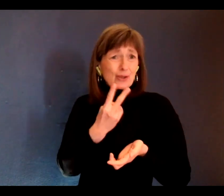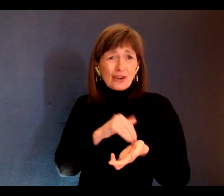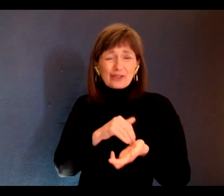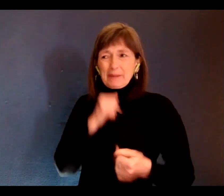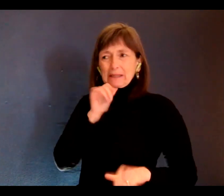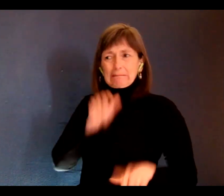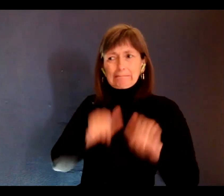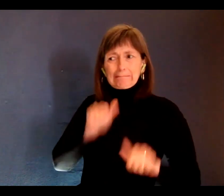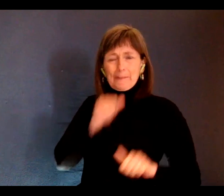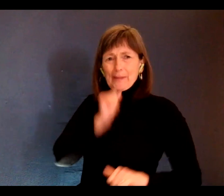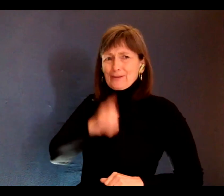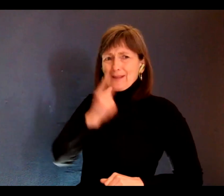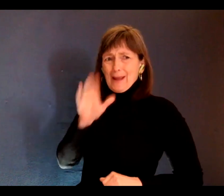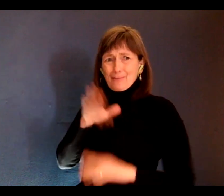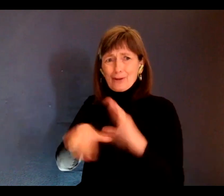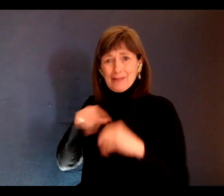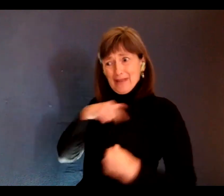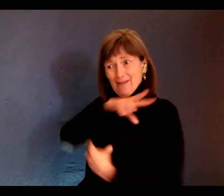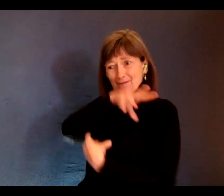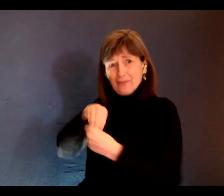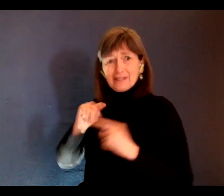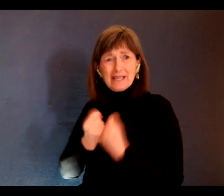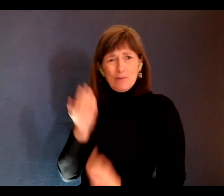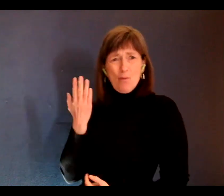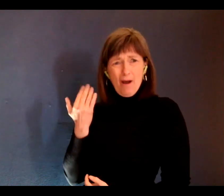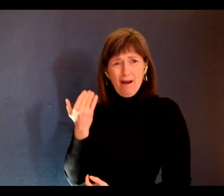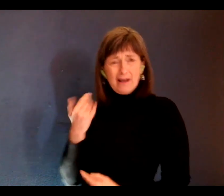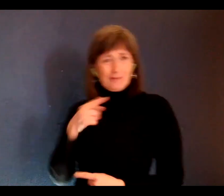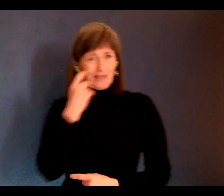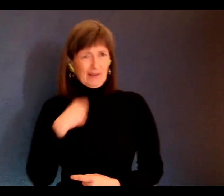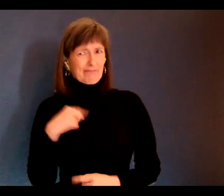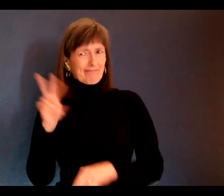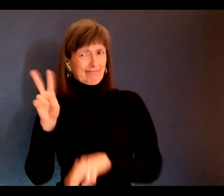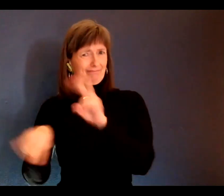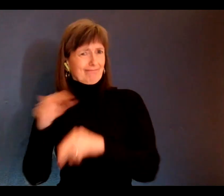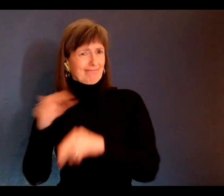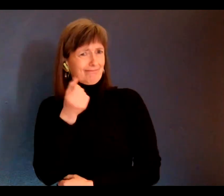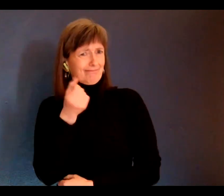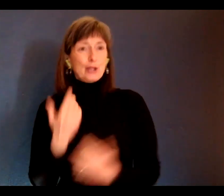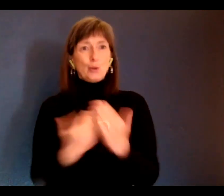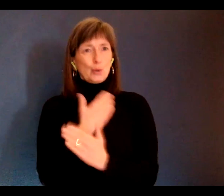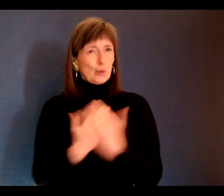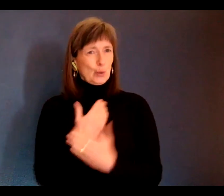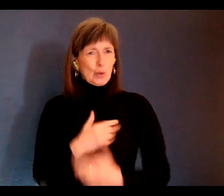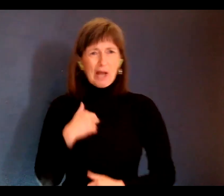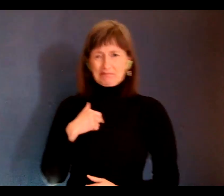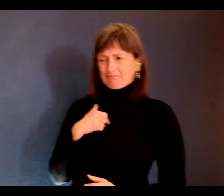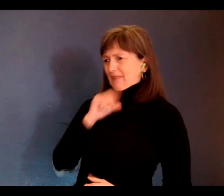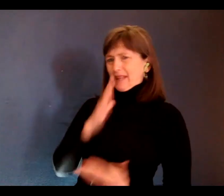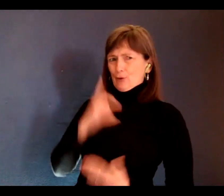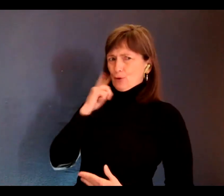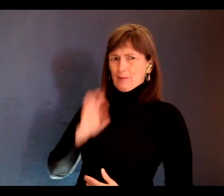They don't necessarily see themselves as part of the process because the approach is so relatively new. So there's been lots of